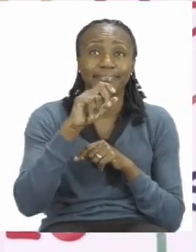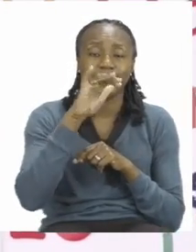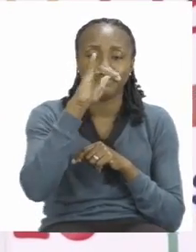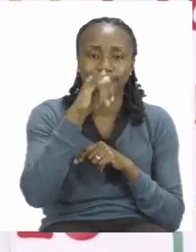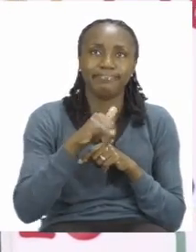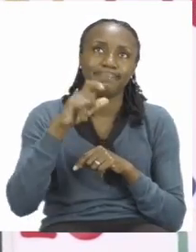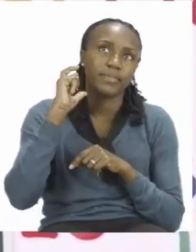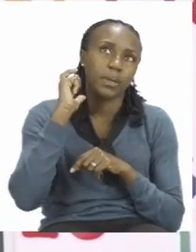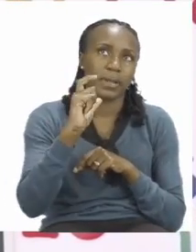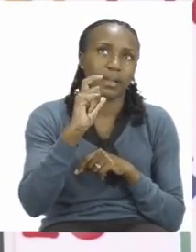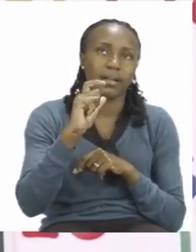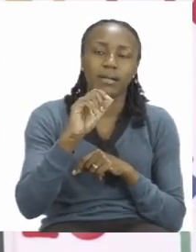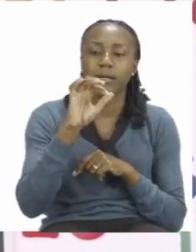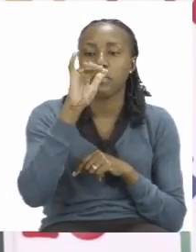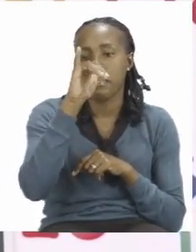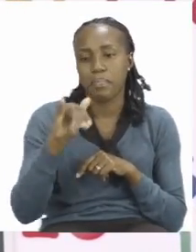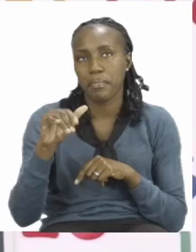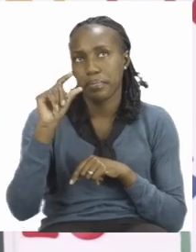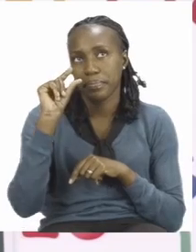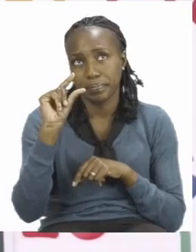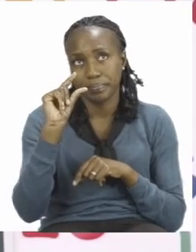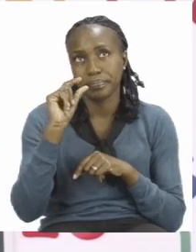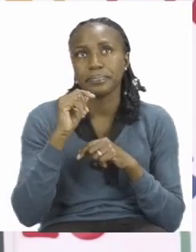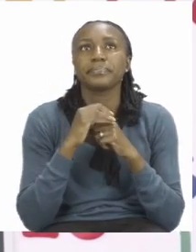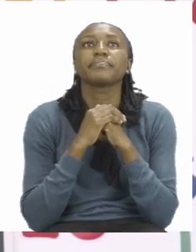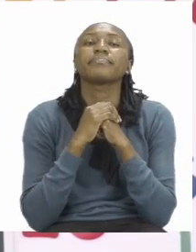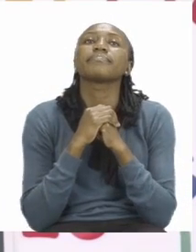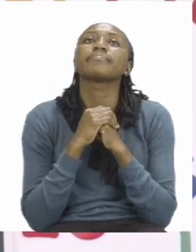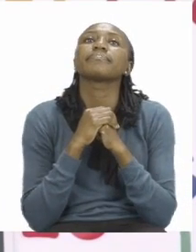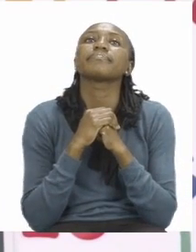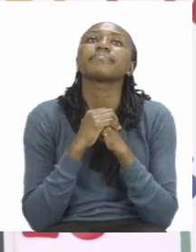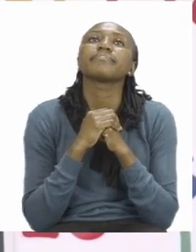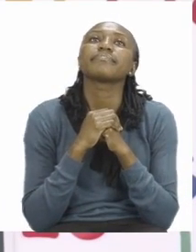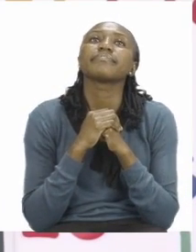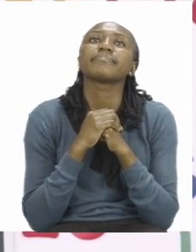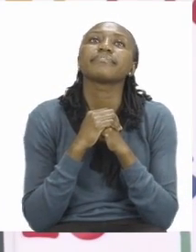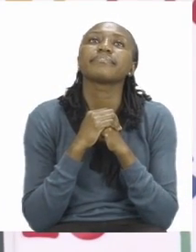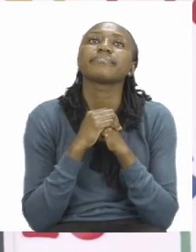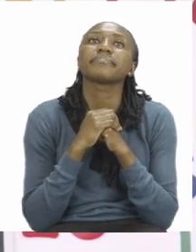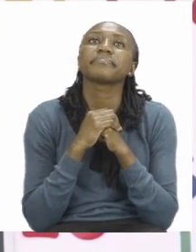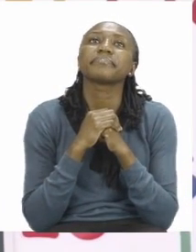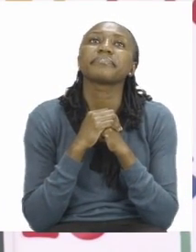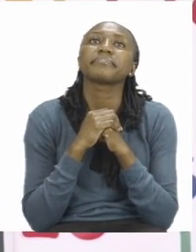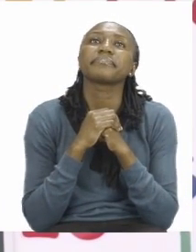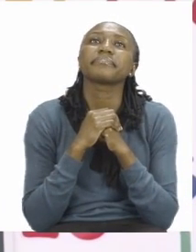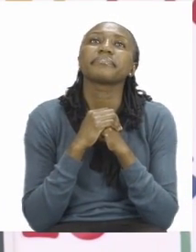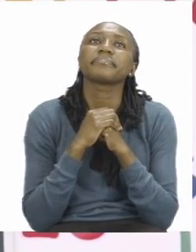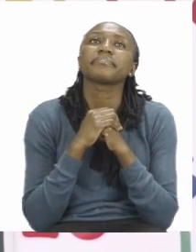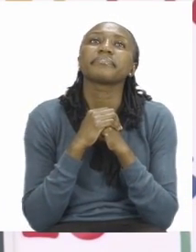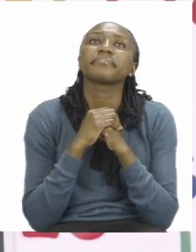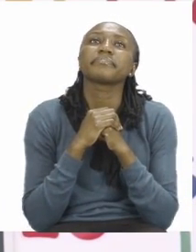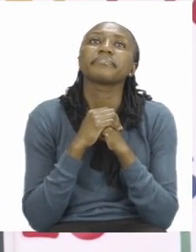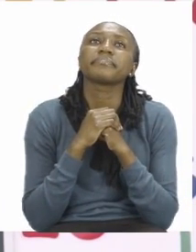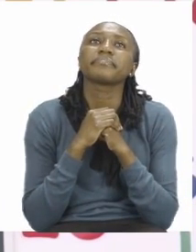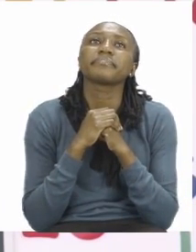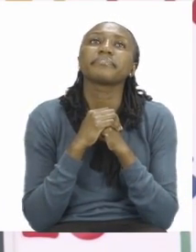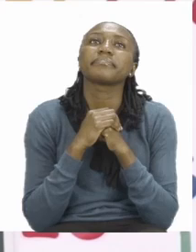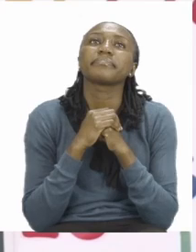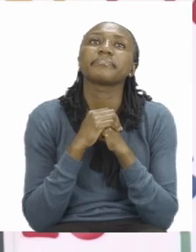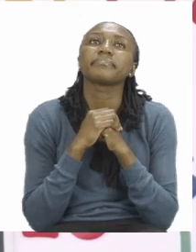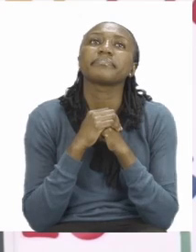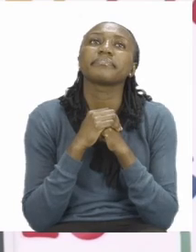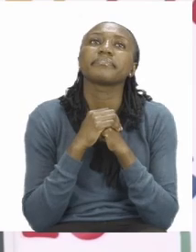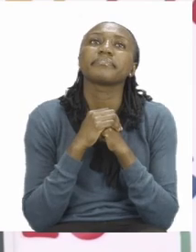down halfway. Then you lift up your pencil and then you start again at the top line and you go down until you get